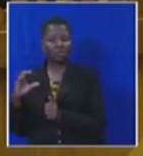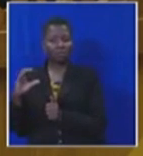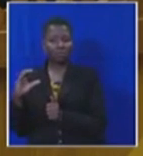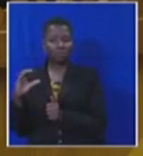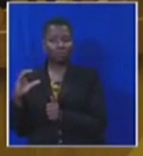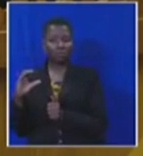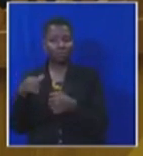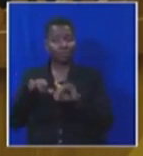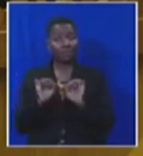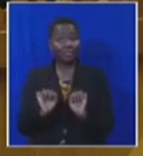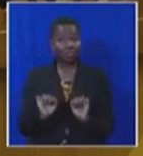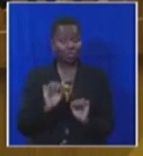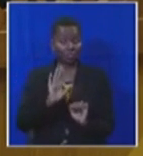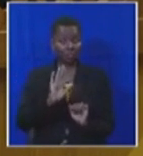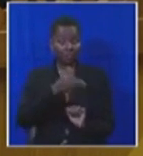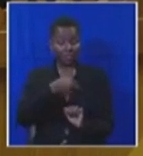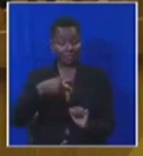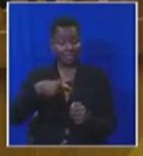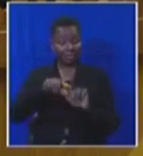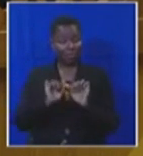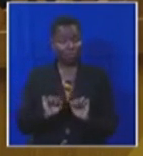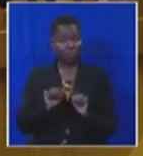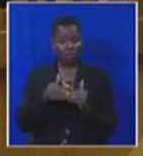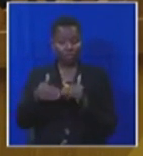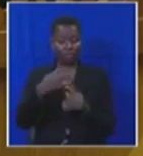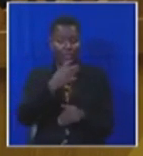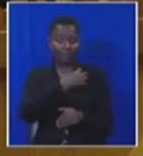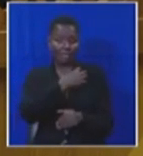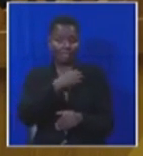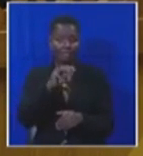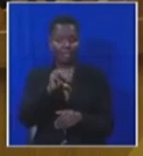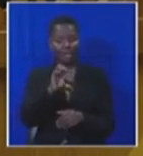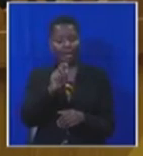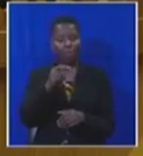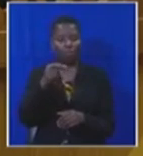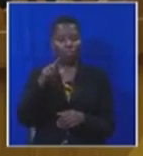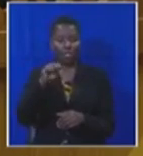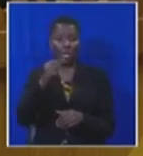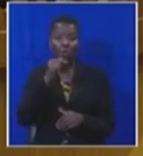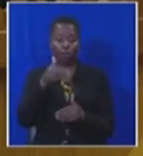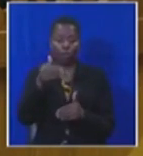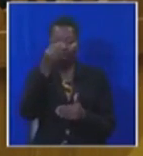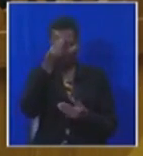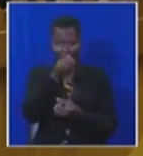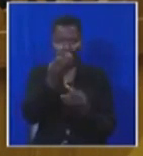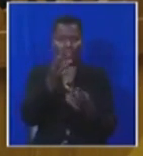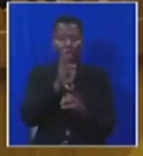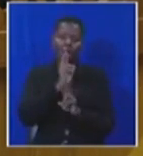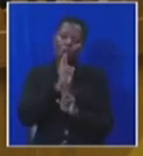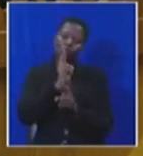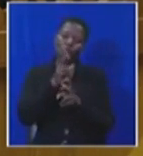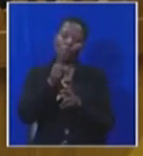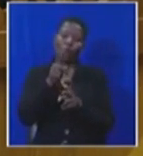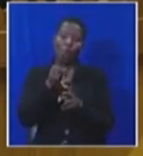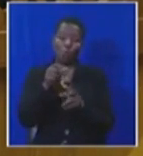Madam Chairperson, Minister Motshekga will soon table the so-called Jobs for Cash report in this House. It has